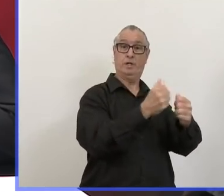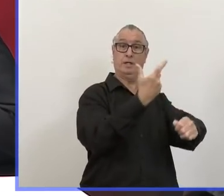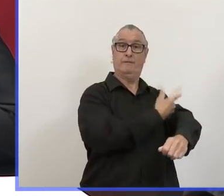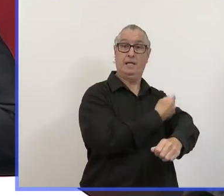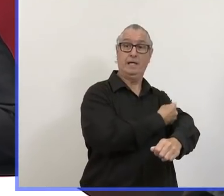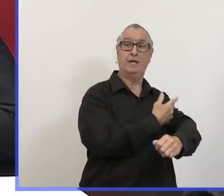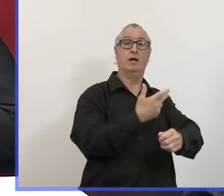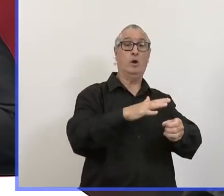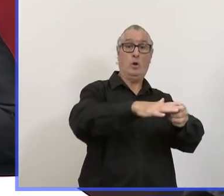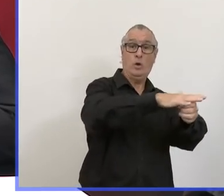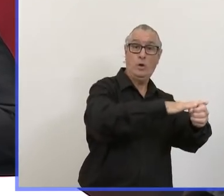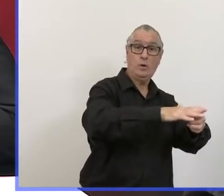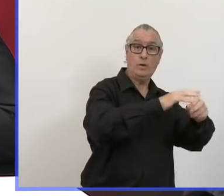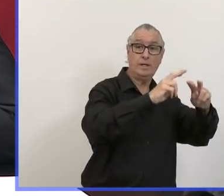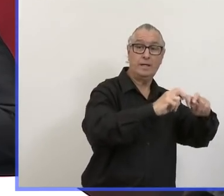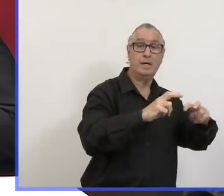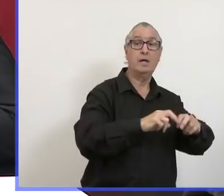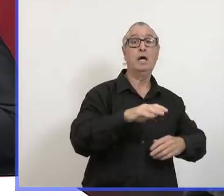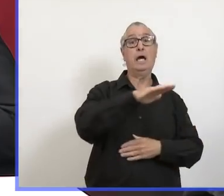provide Manitobans.